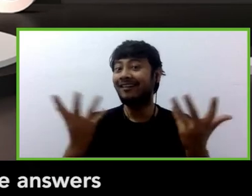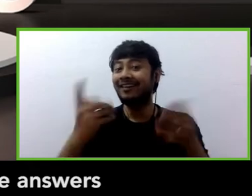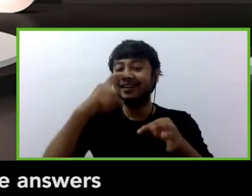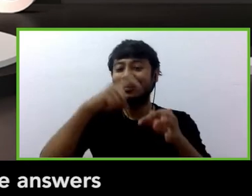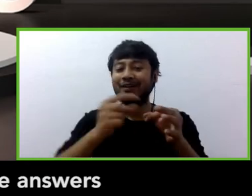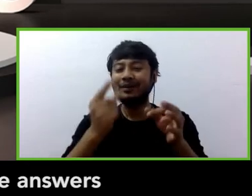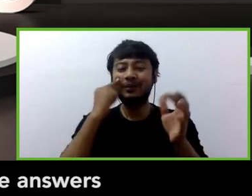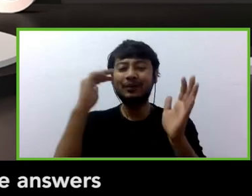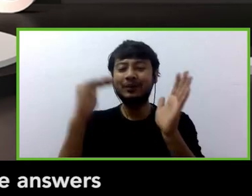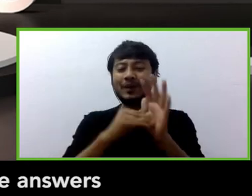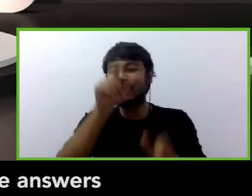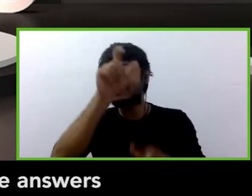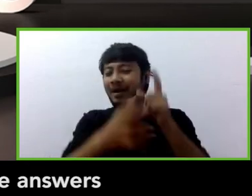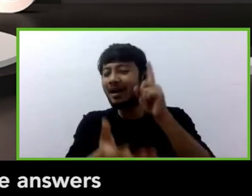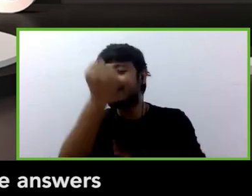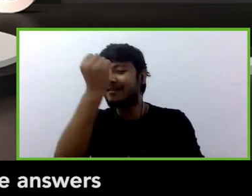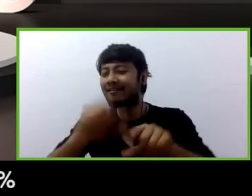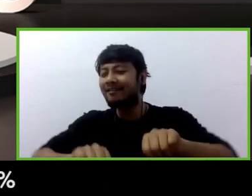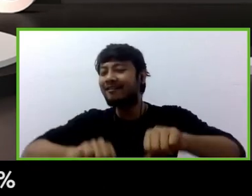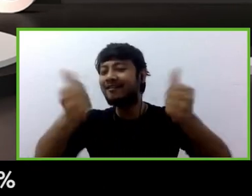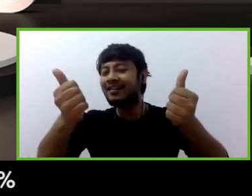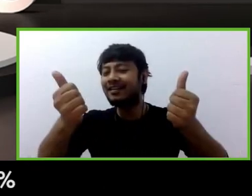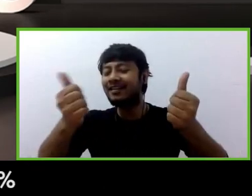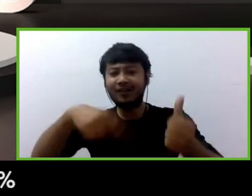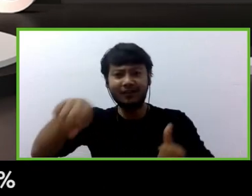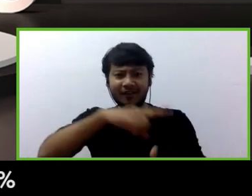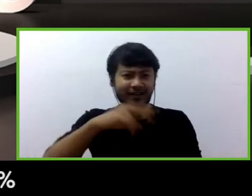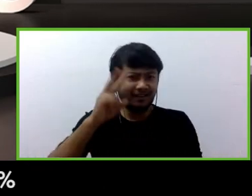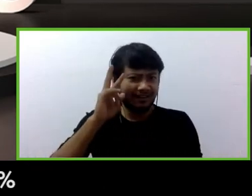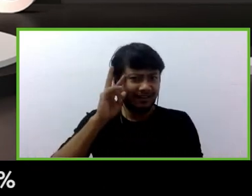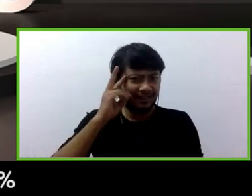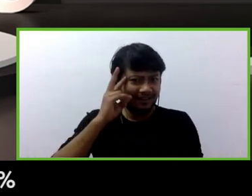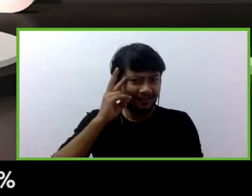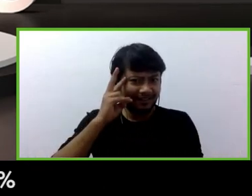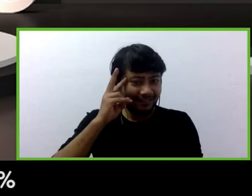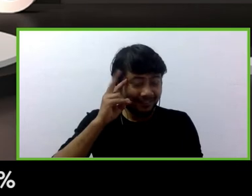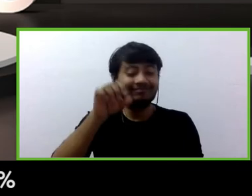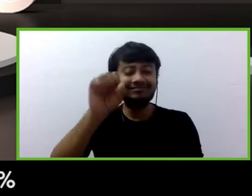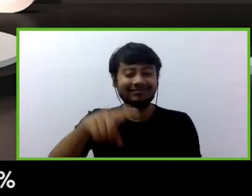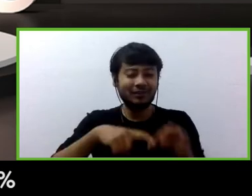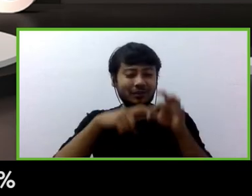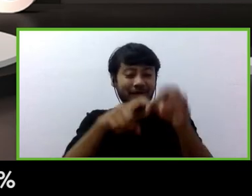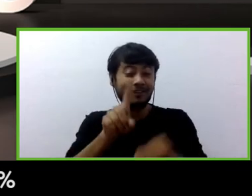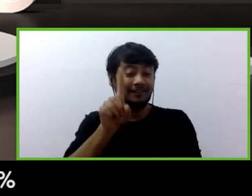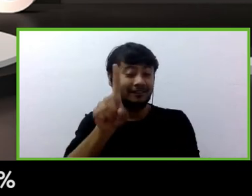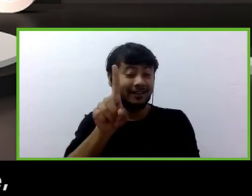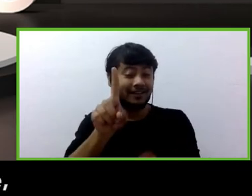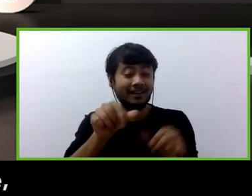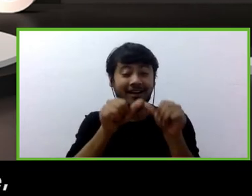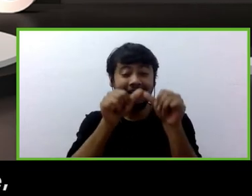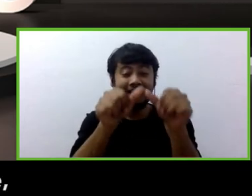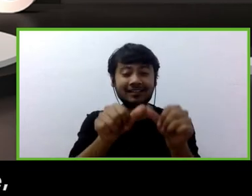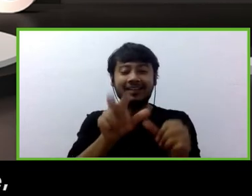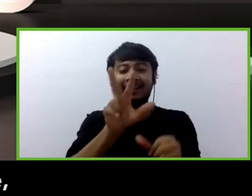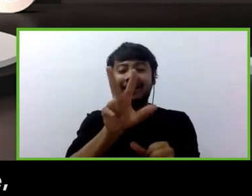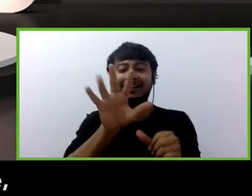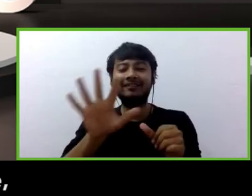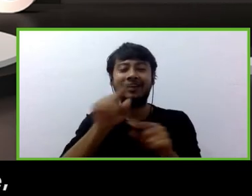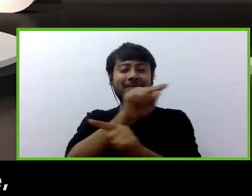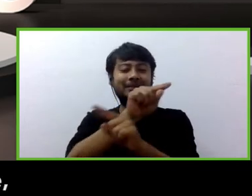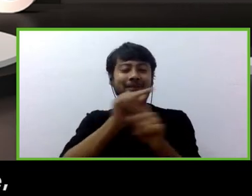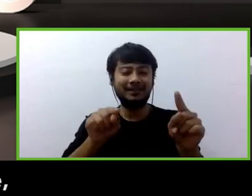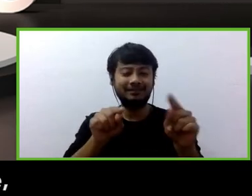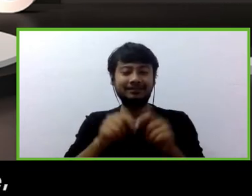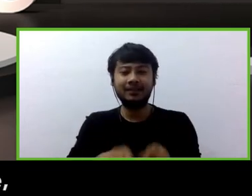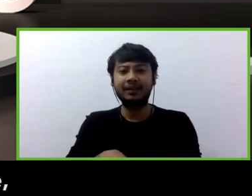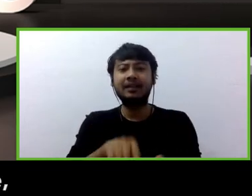those of you who are curious about the answers, the answer for the first question is 85%. Only 15%